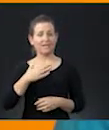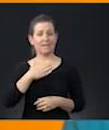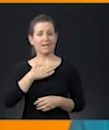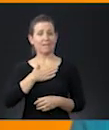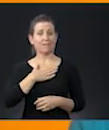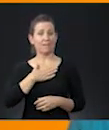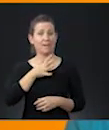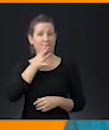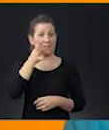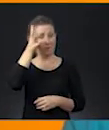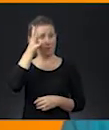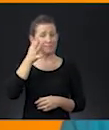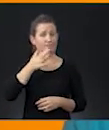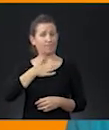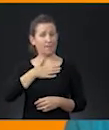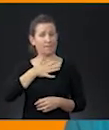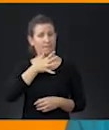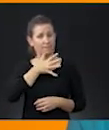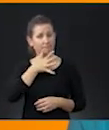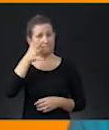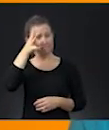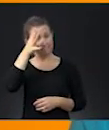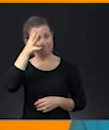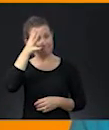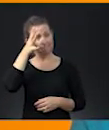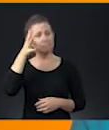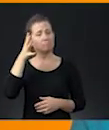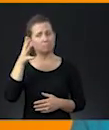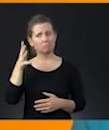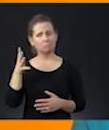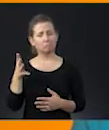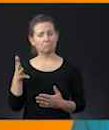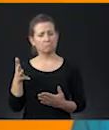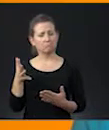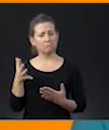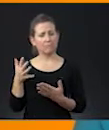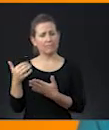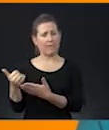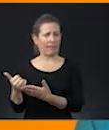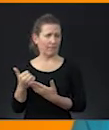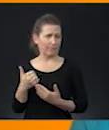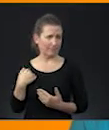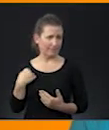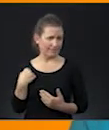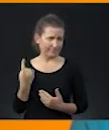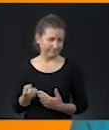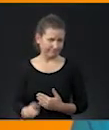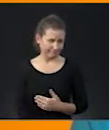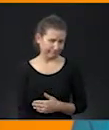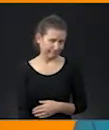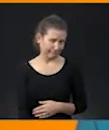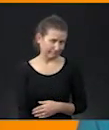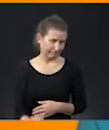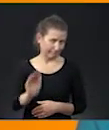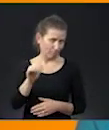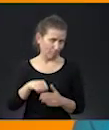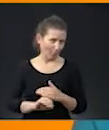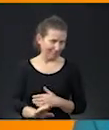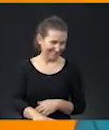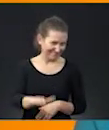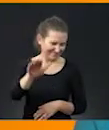Parents, my mother and father, they've been helping me since I was born. My sister,